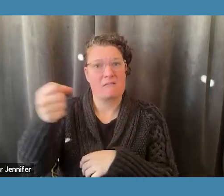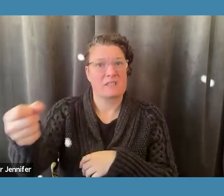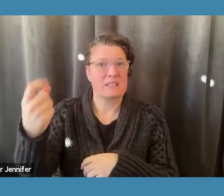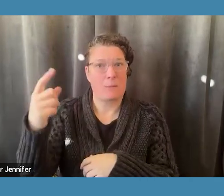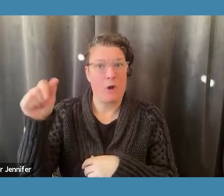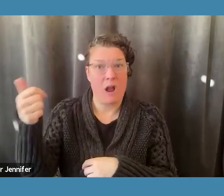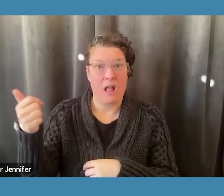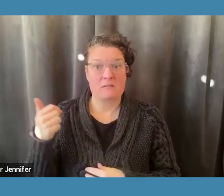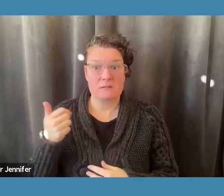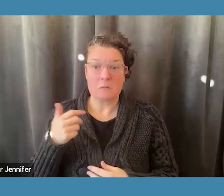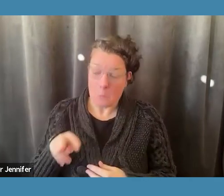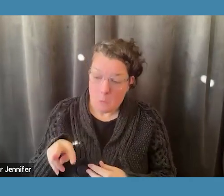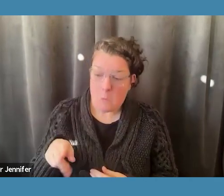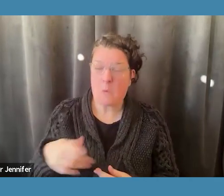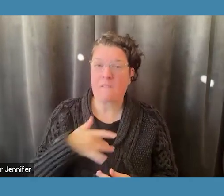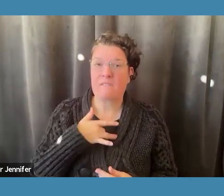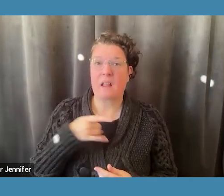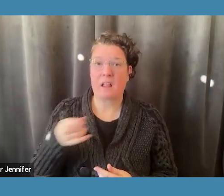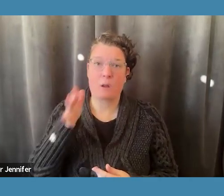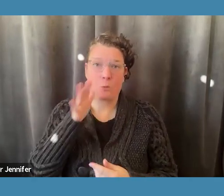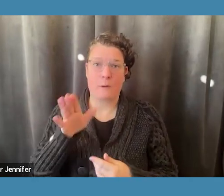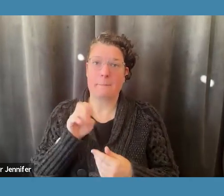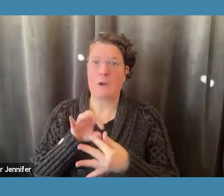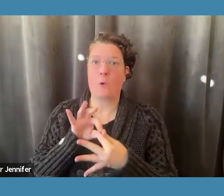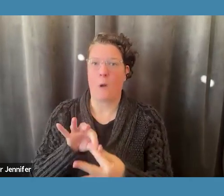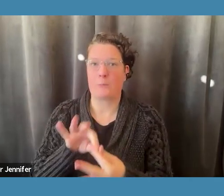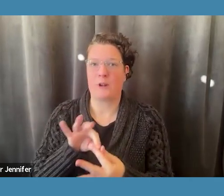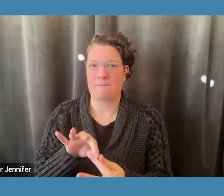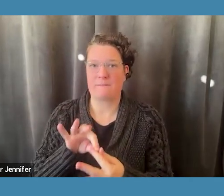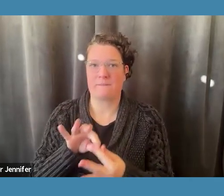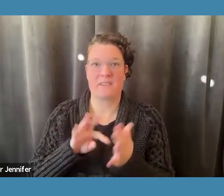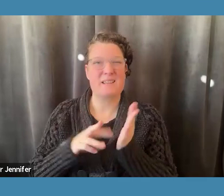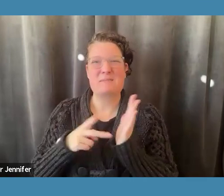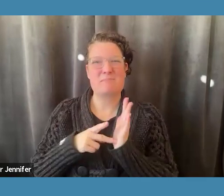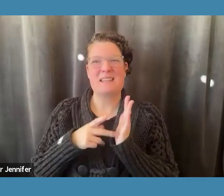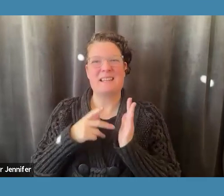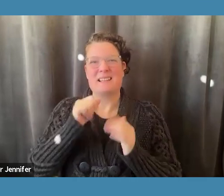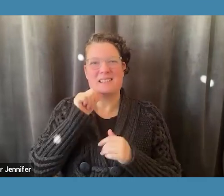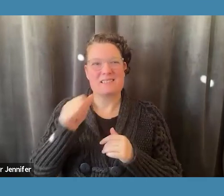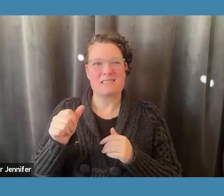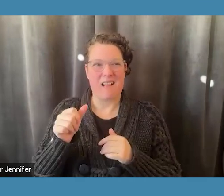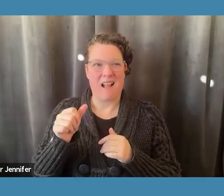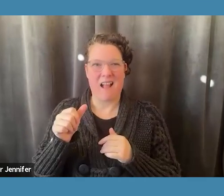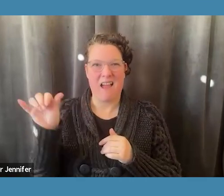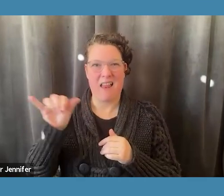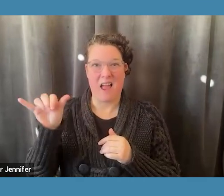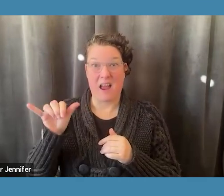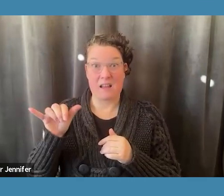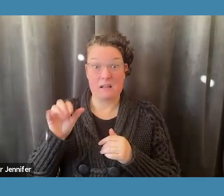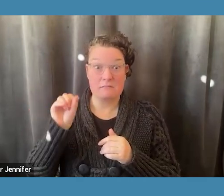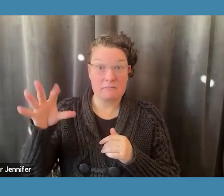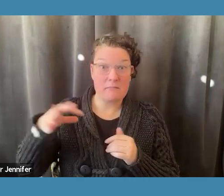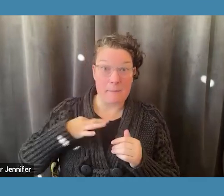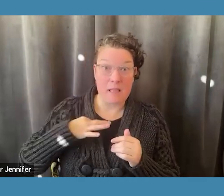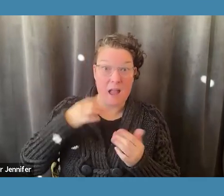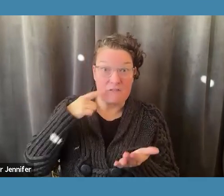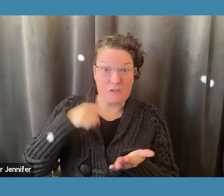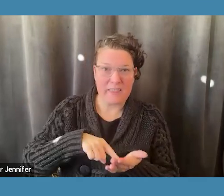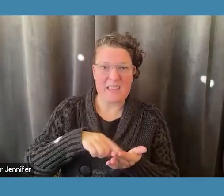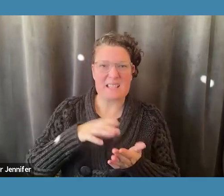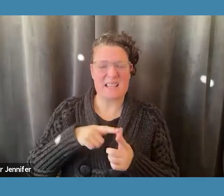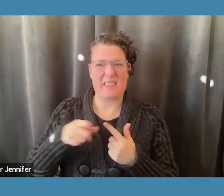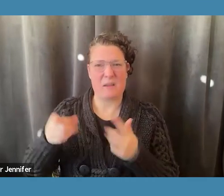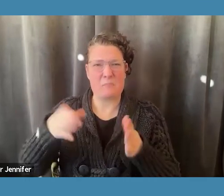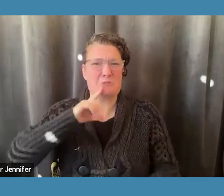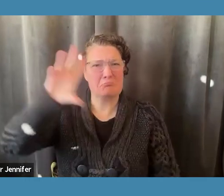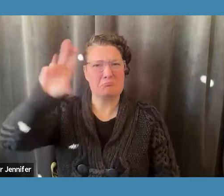be cooperative with the placement. So they don't expect someone to push back on a group home placement because they're seeking group home placement,